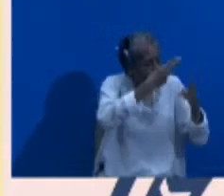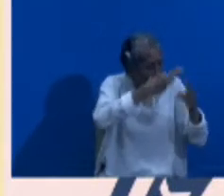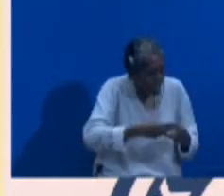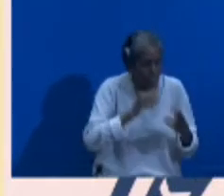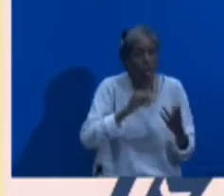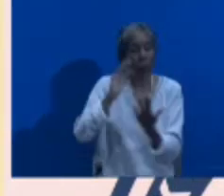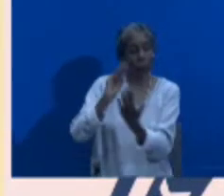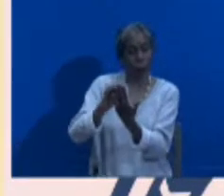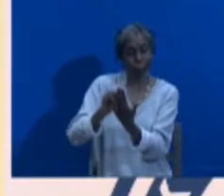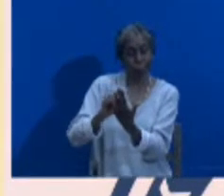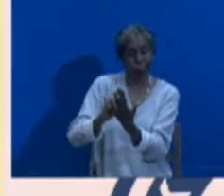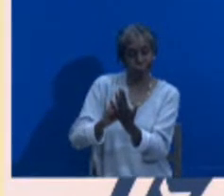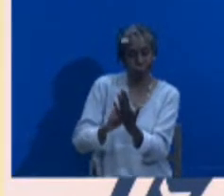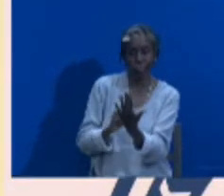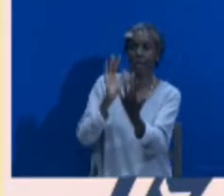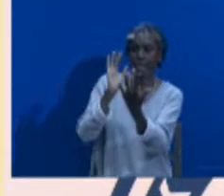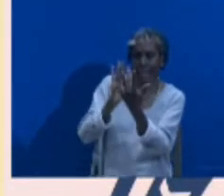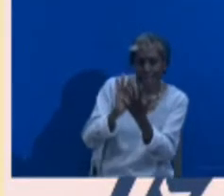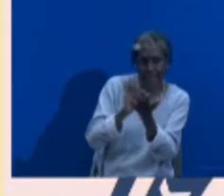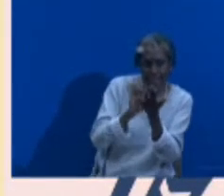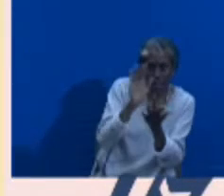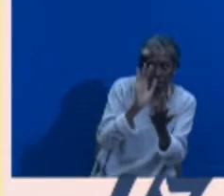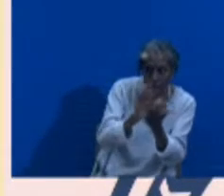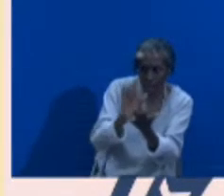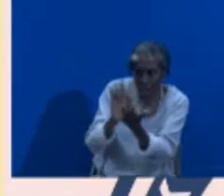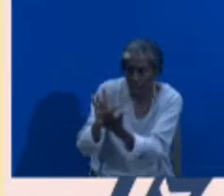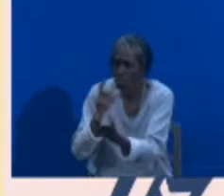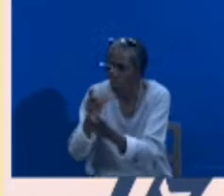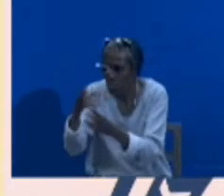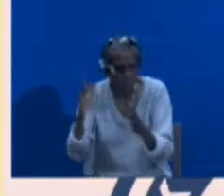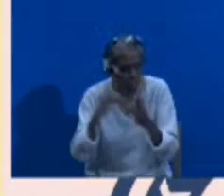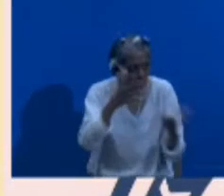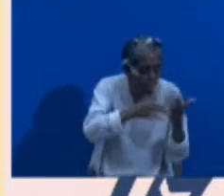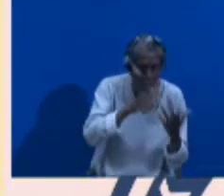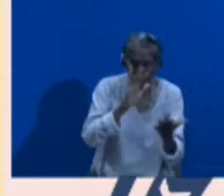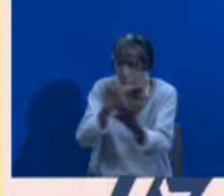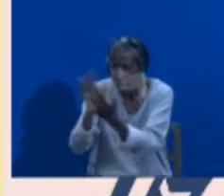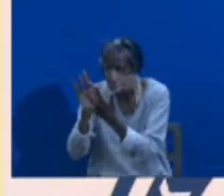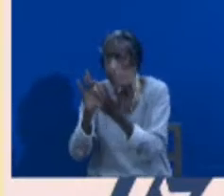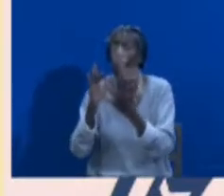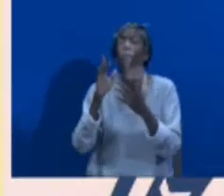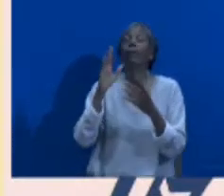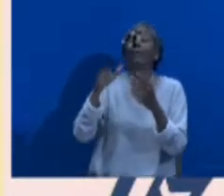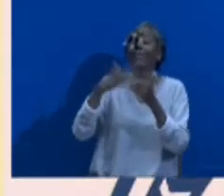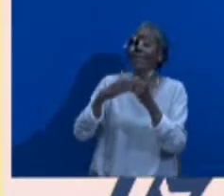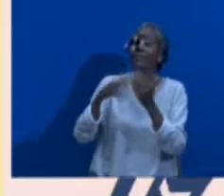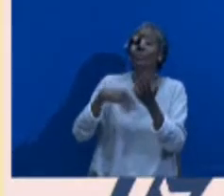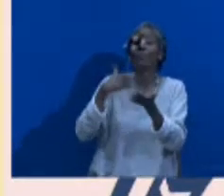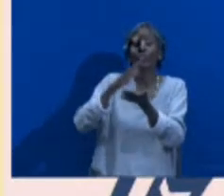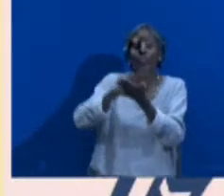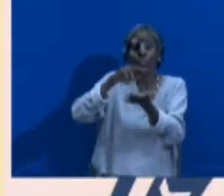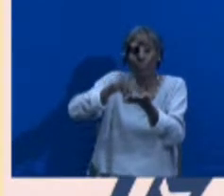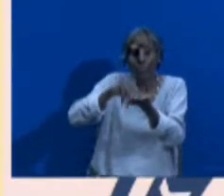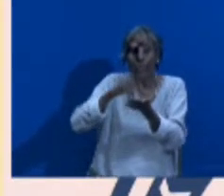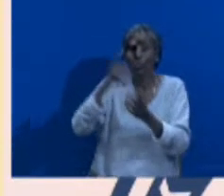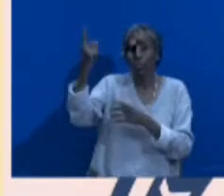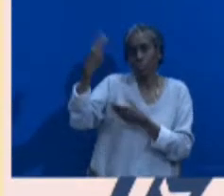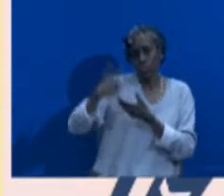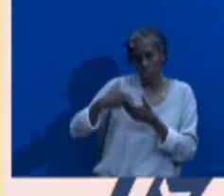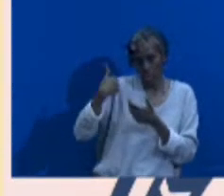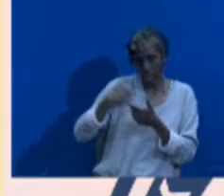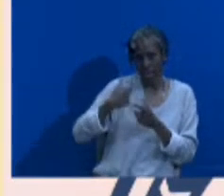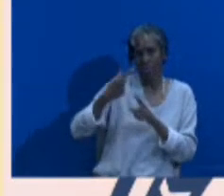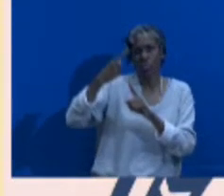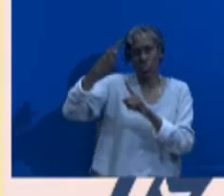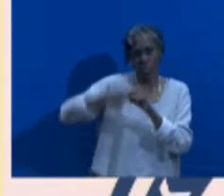in addition, our internal audit staff are going to start working with us for a month or so, as well